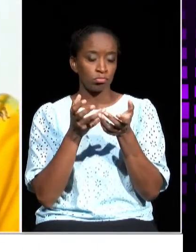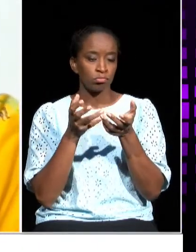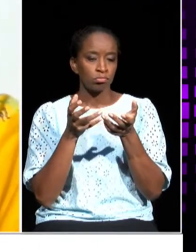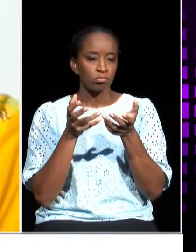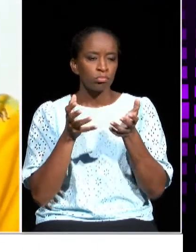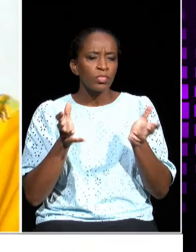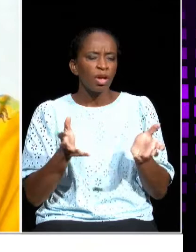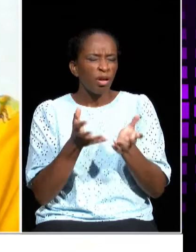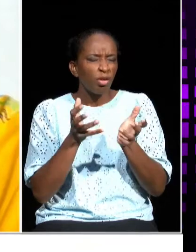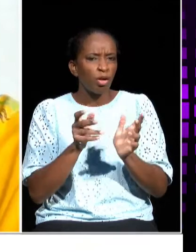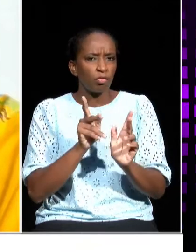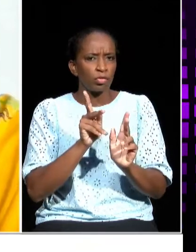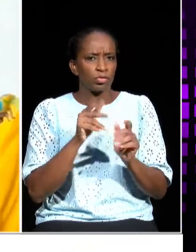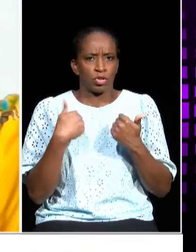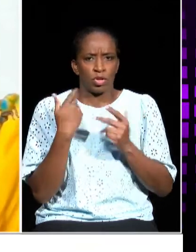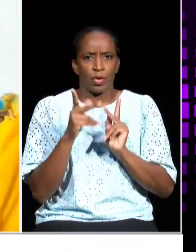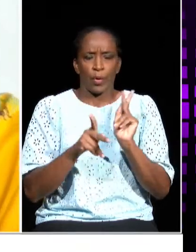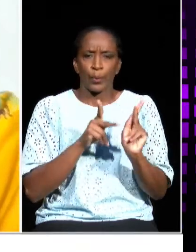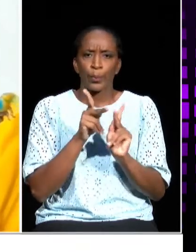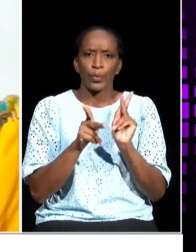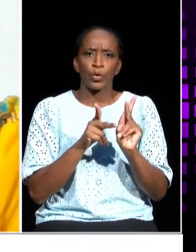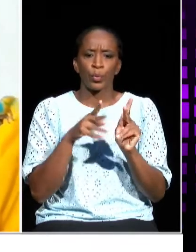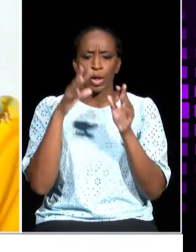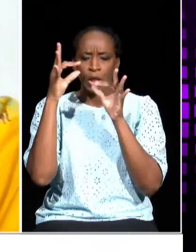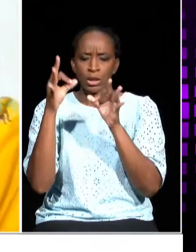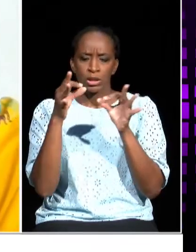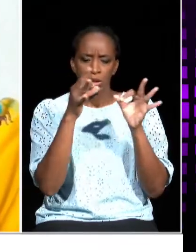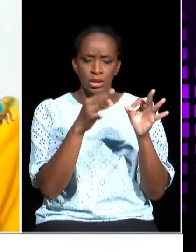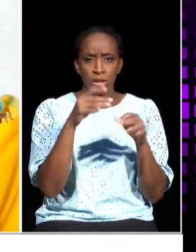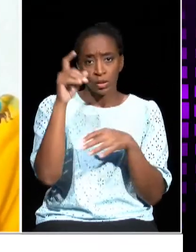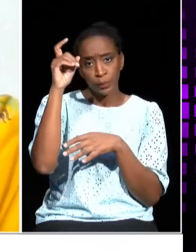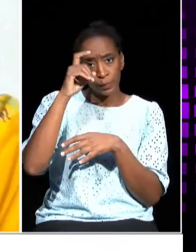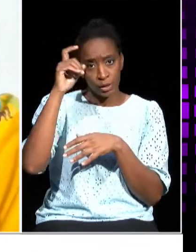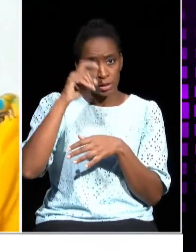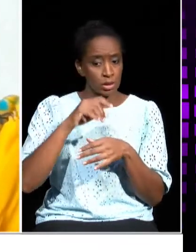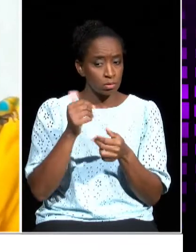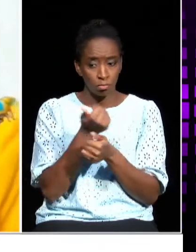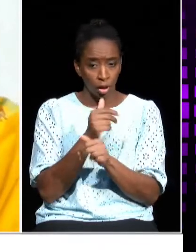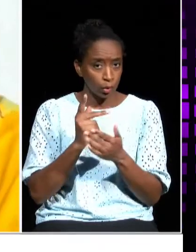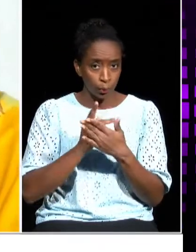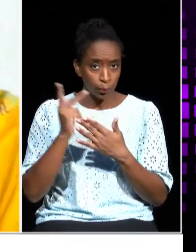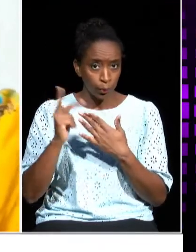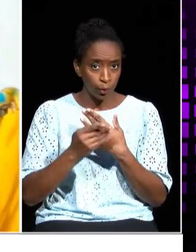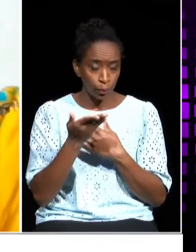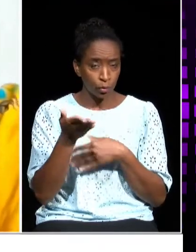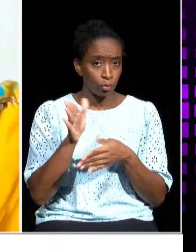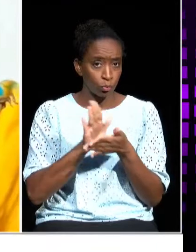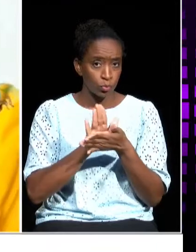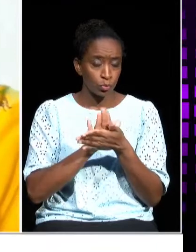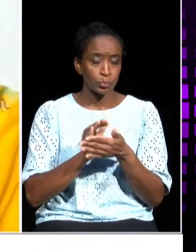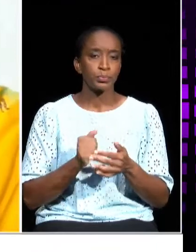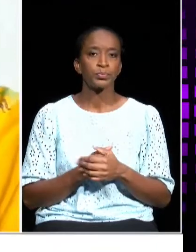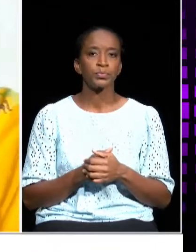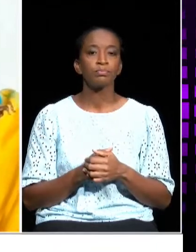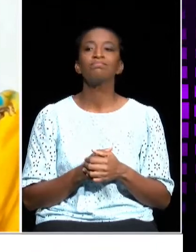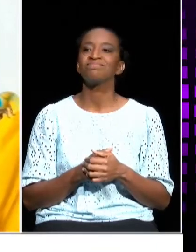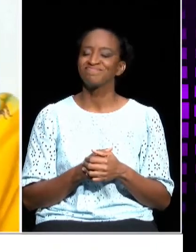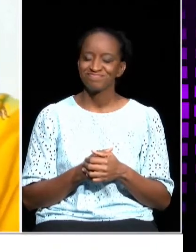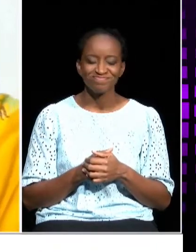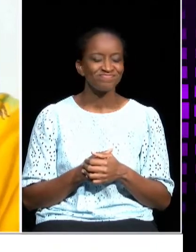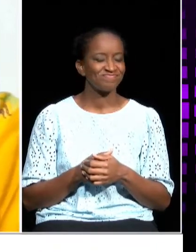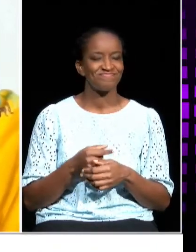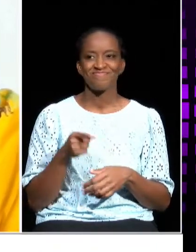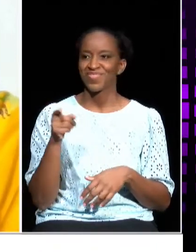persons across Barbados? Yes, please. I'm happy that you asked that question. In the beginning of the